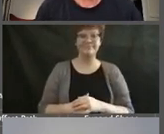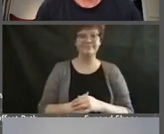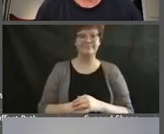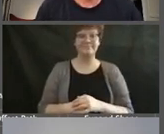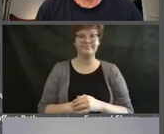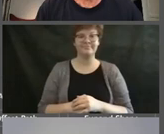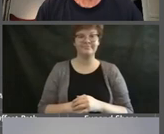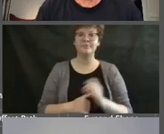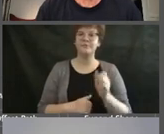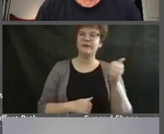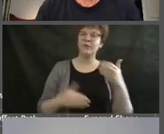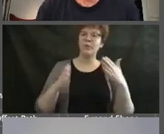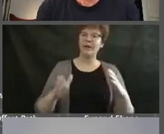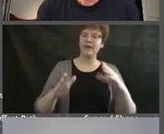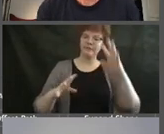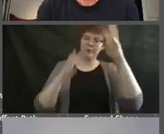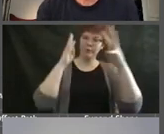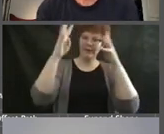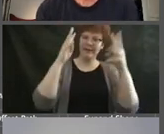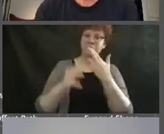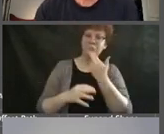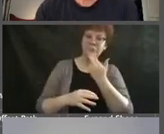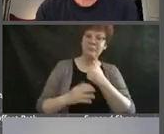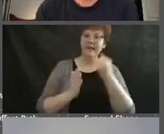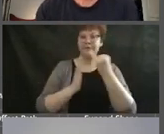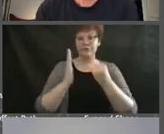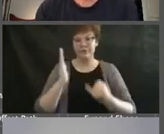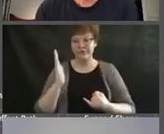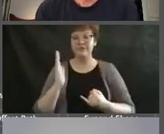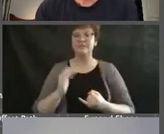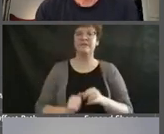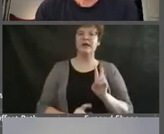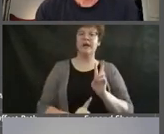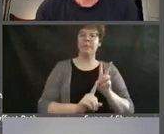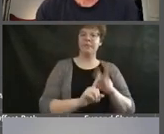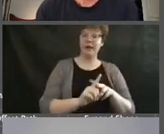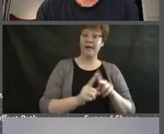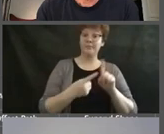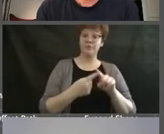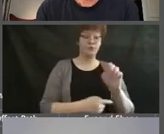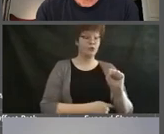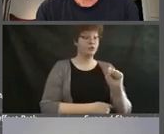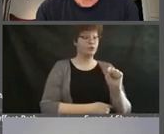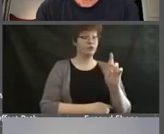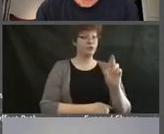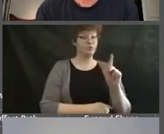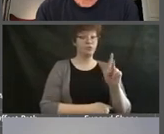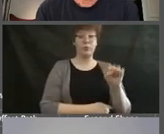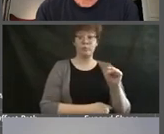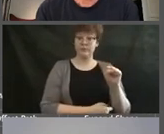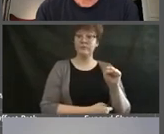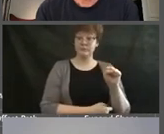creating little illustrations, applying them to strokes in a very deliberate way